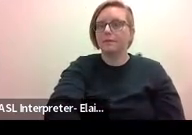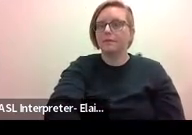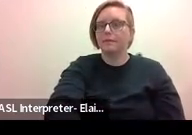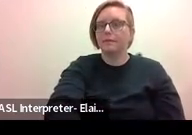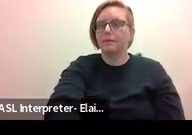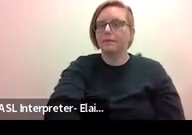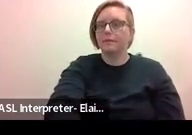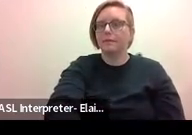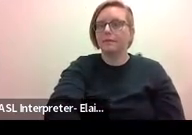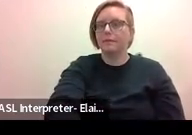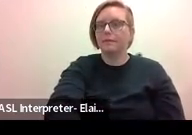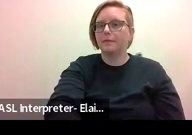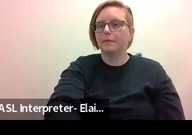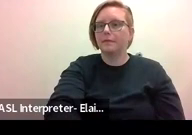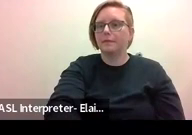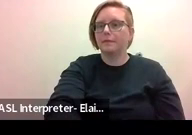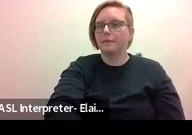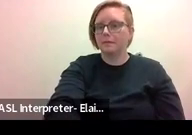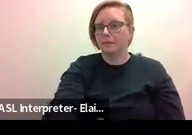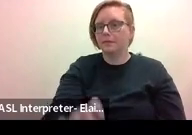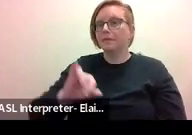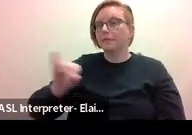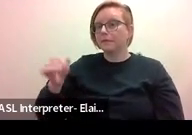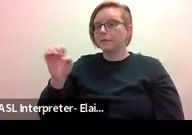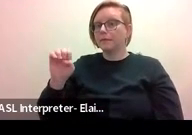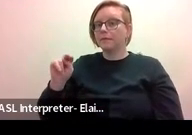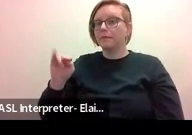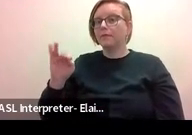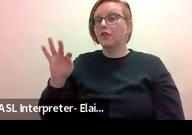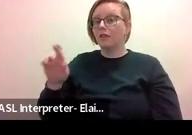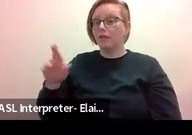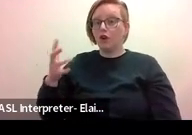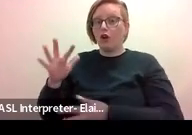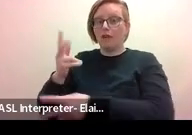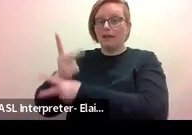All right, since she took care of that, I will move on.